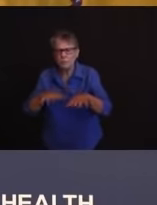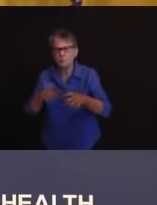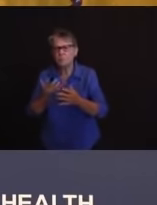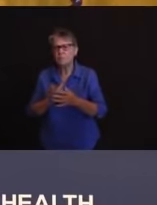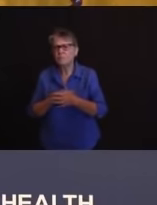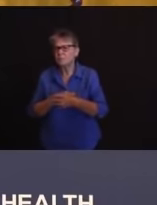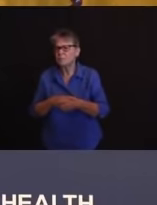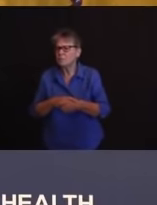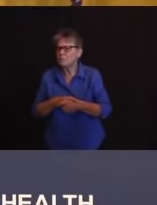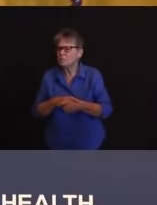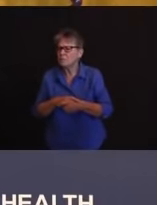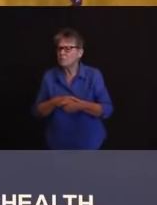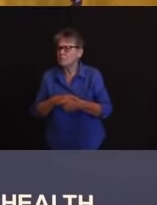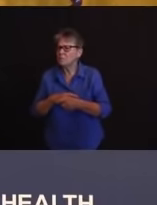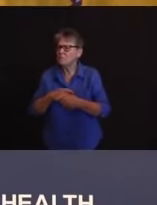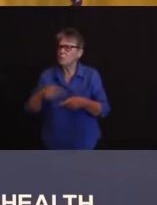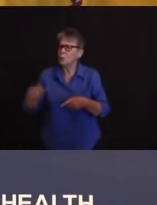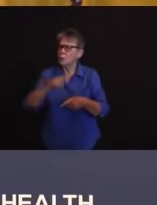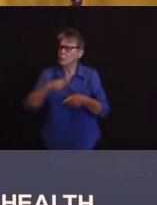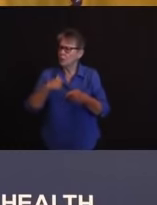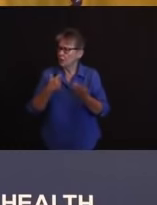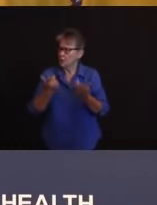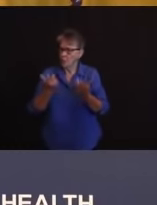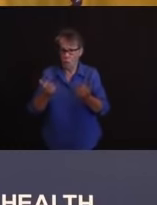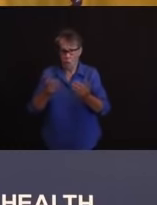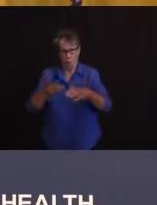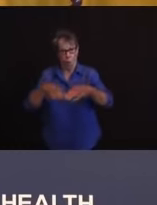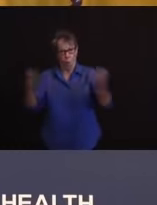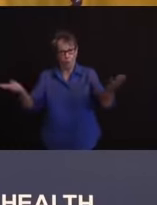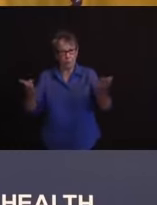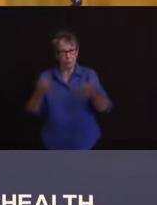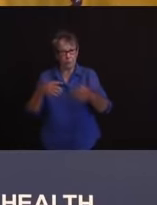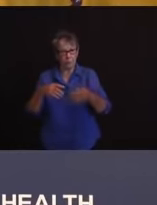the counties and the municipalities to